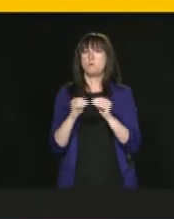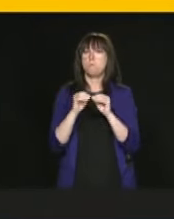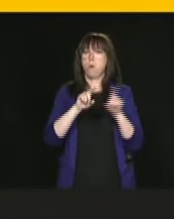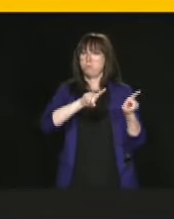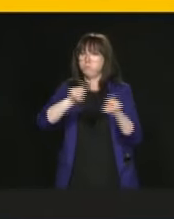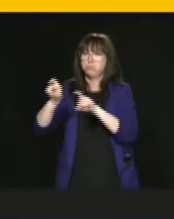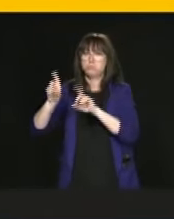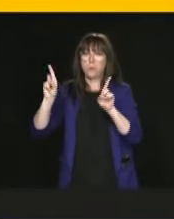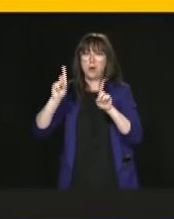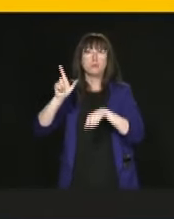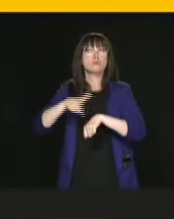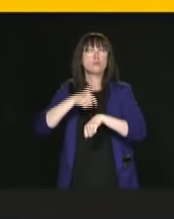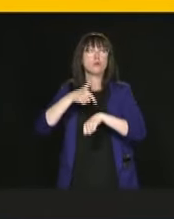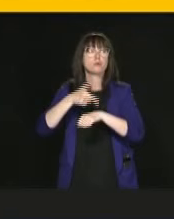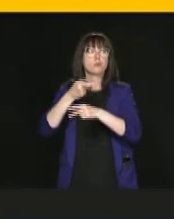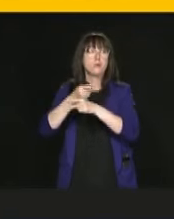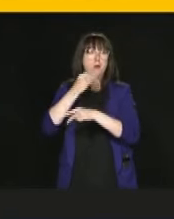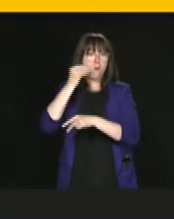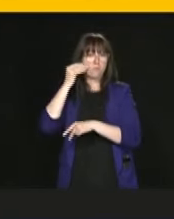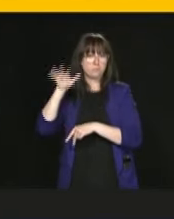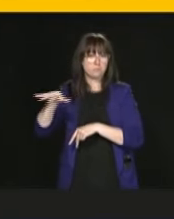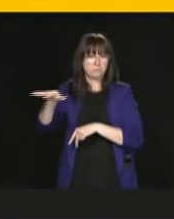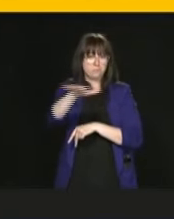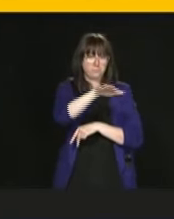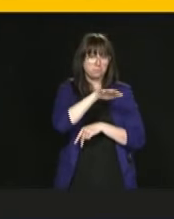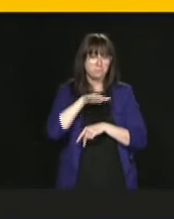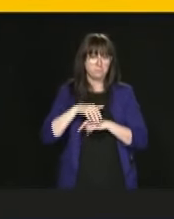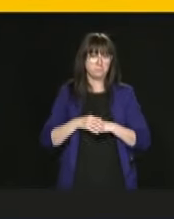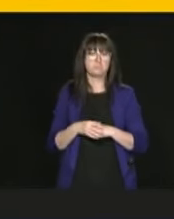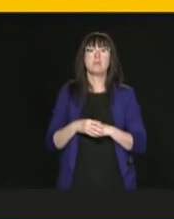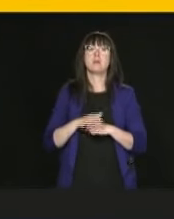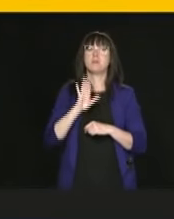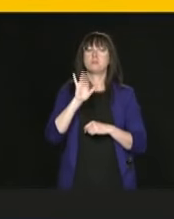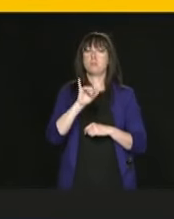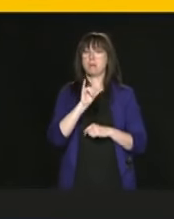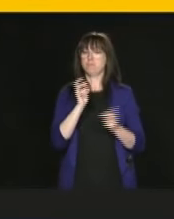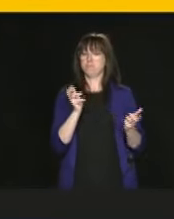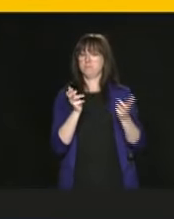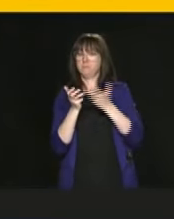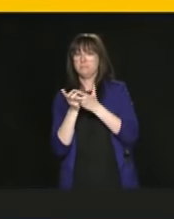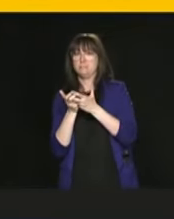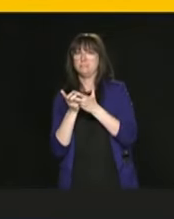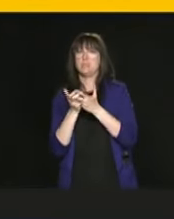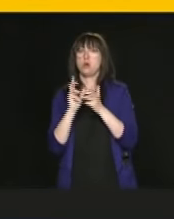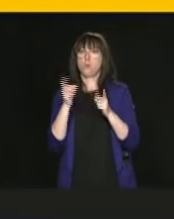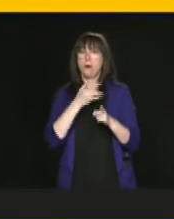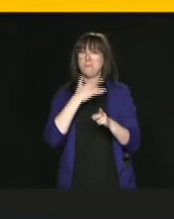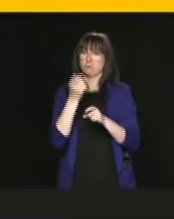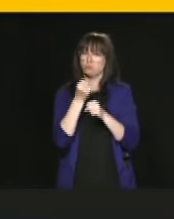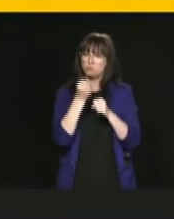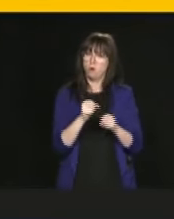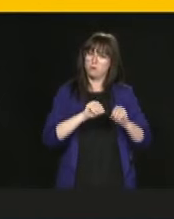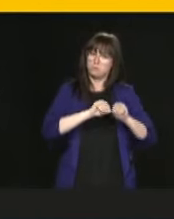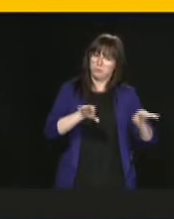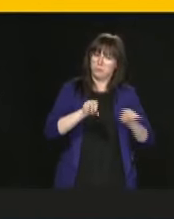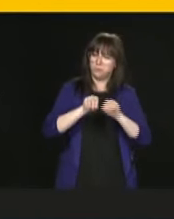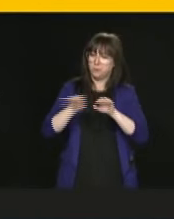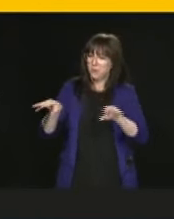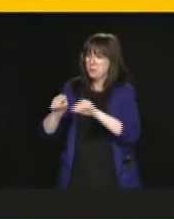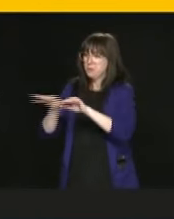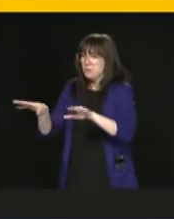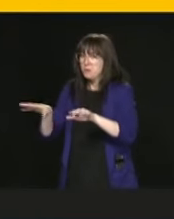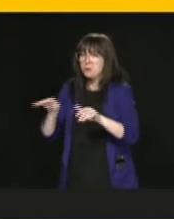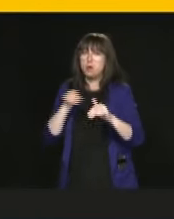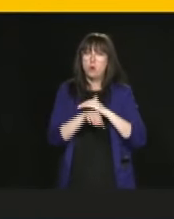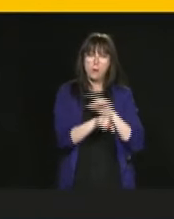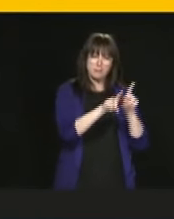are sort of in alignment with where these outbreaks and cases are occurring, but also to widen the net in the